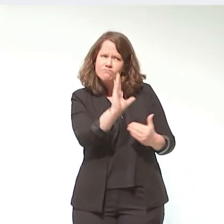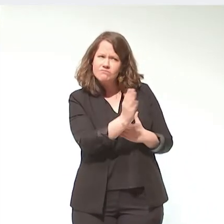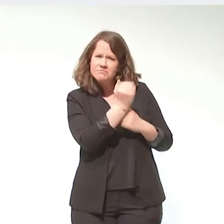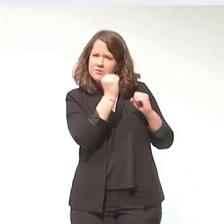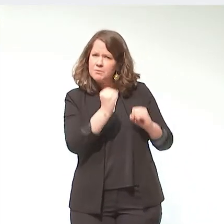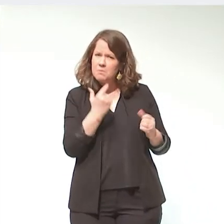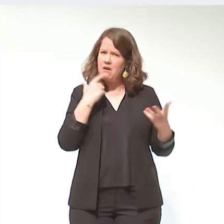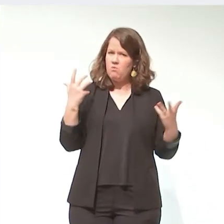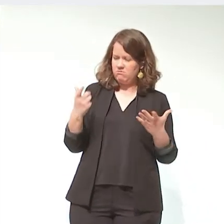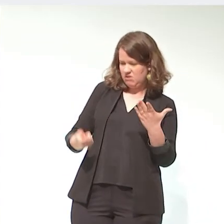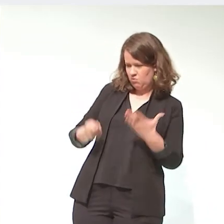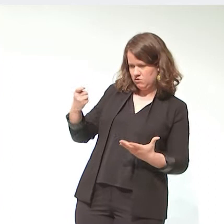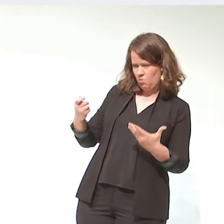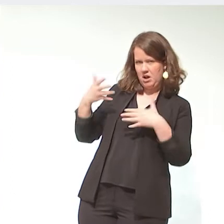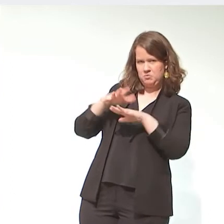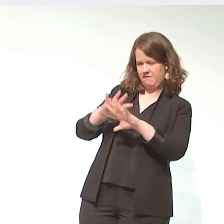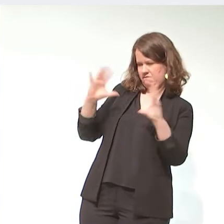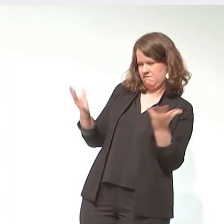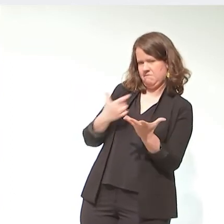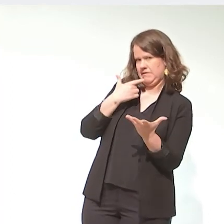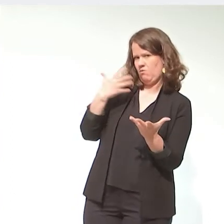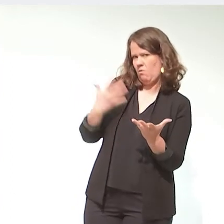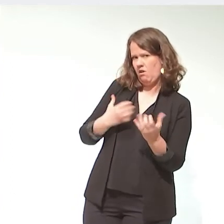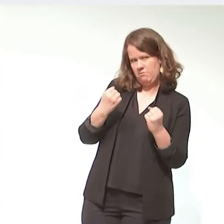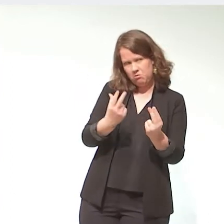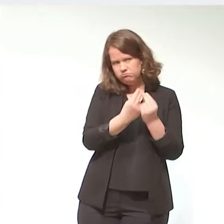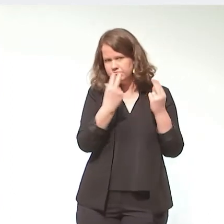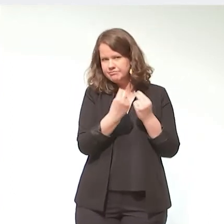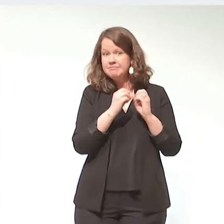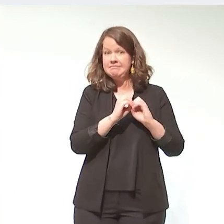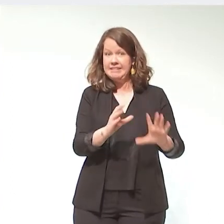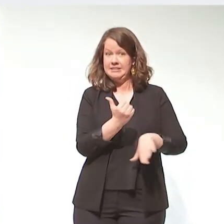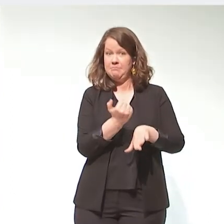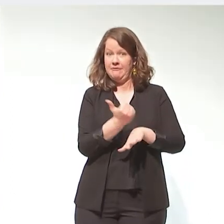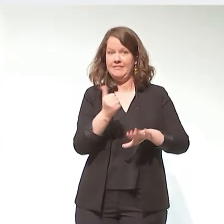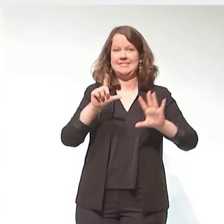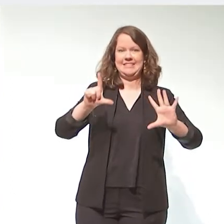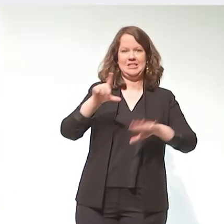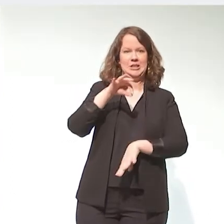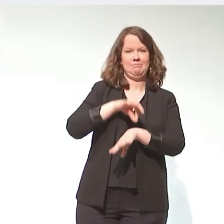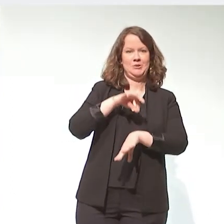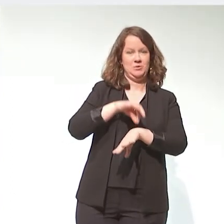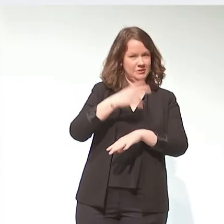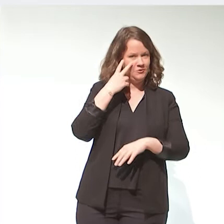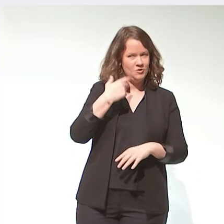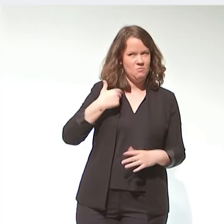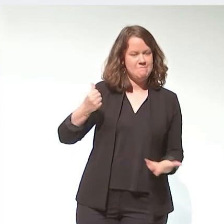So together, let's discuss the challenges pertaining to inclusive education. You have 7 minutes,